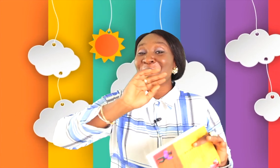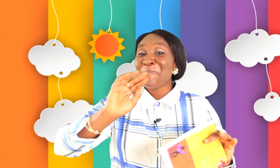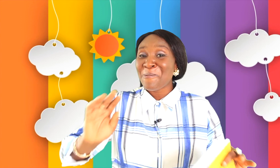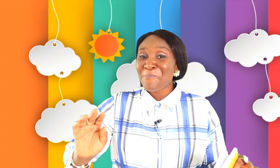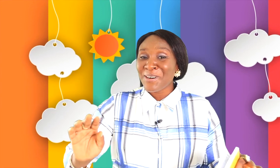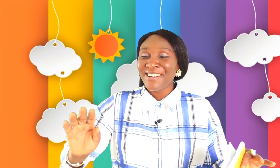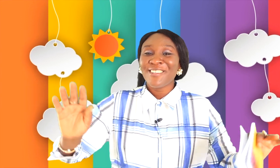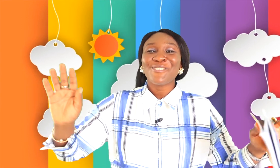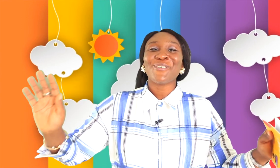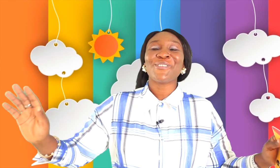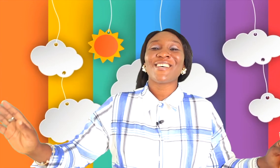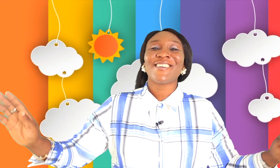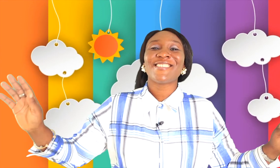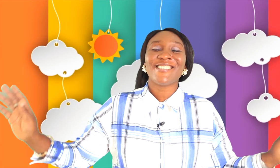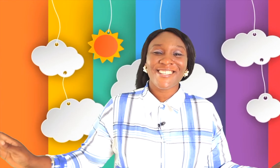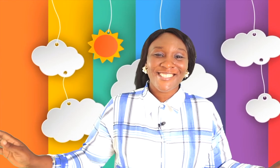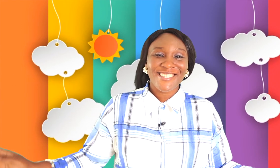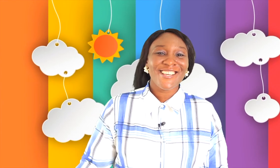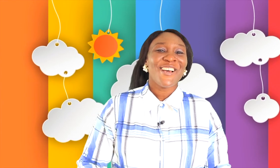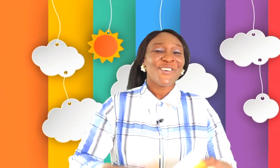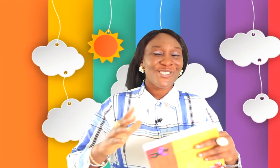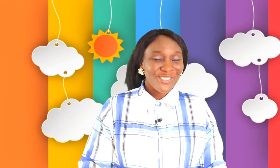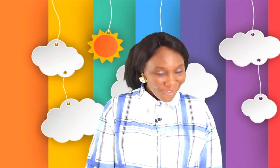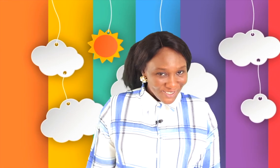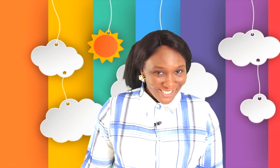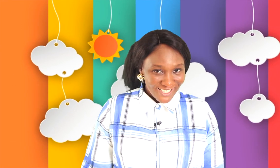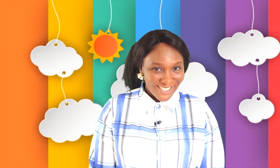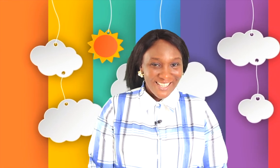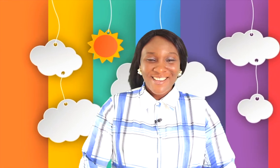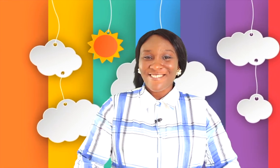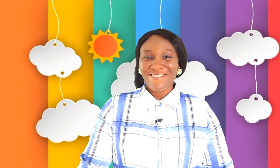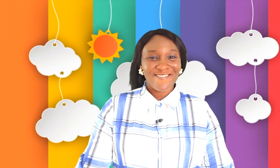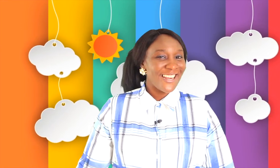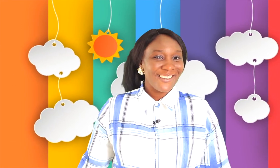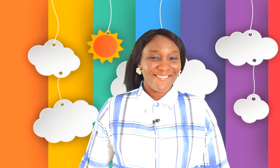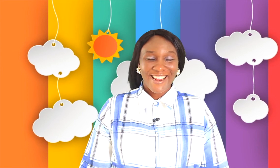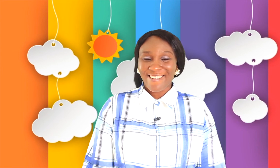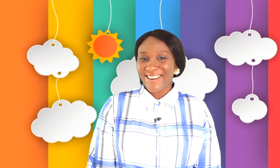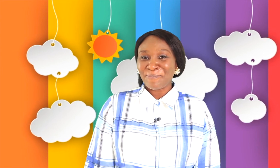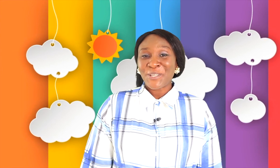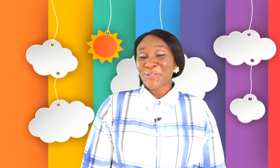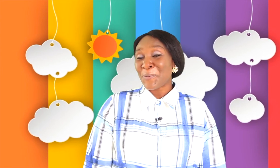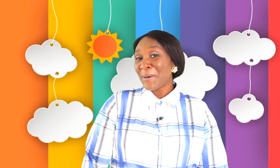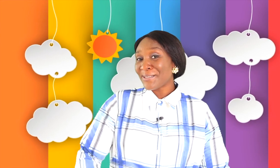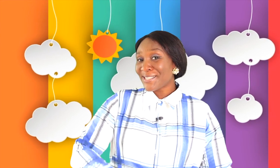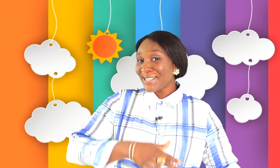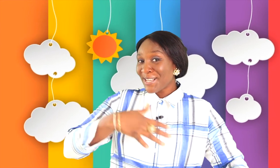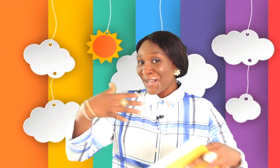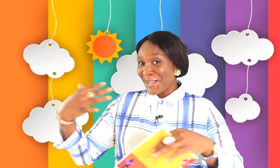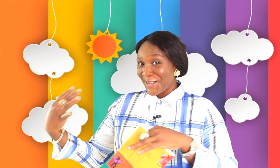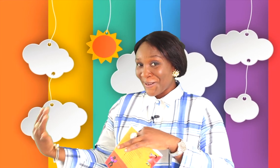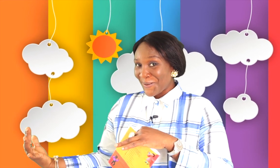And remember, don't touch dirty surfaces. Great, great, great. So I'm about